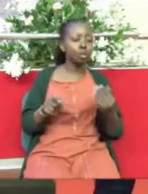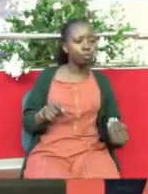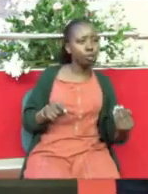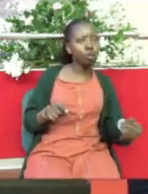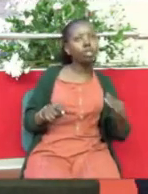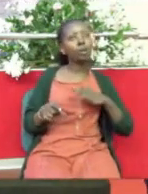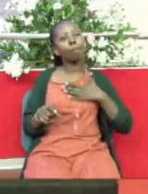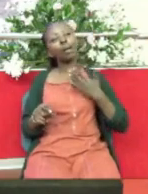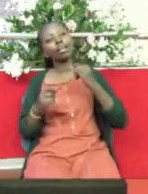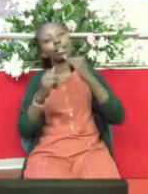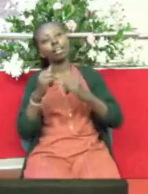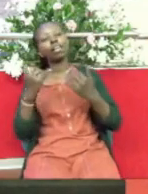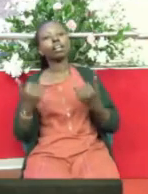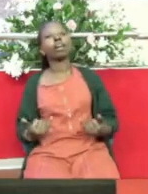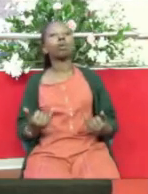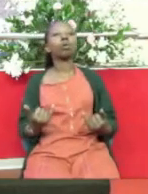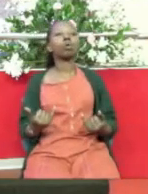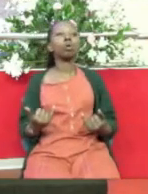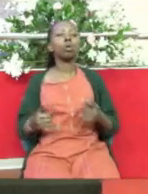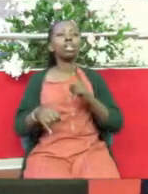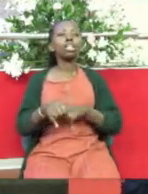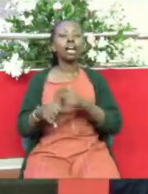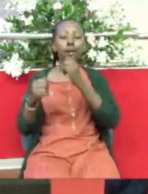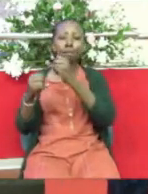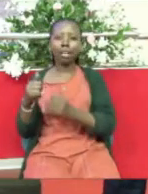Your time is over in our nation.